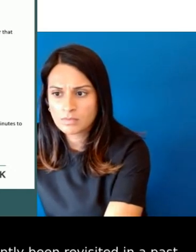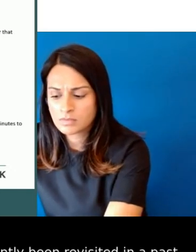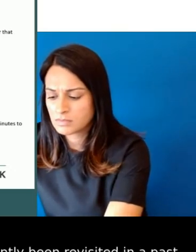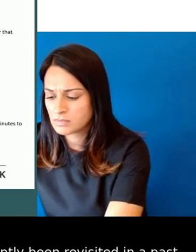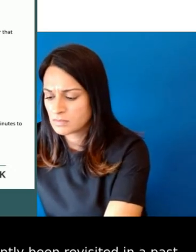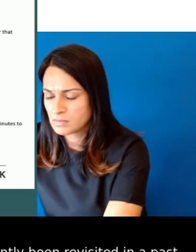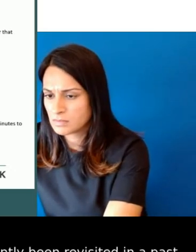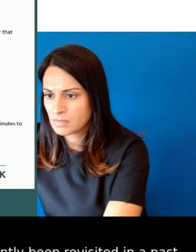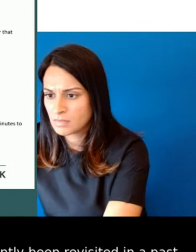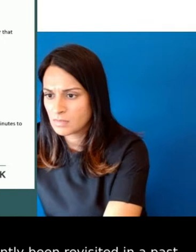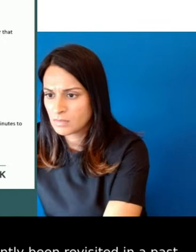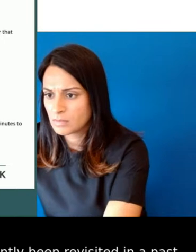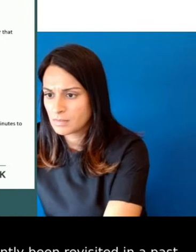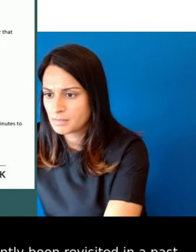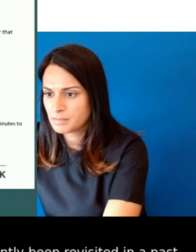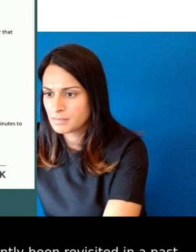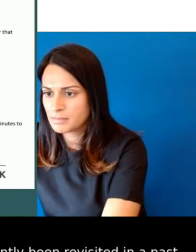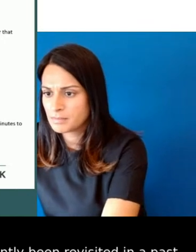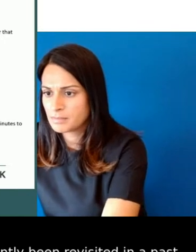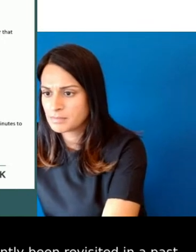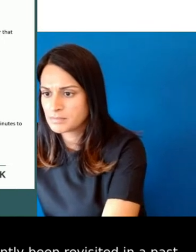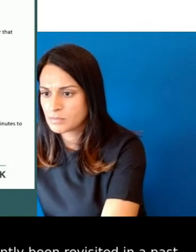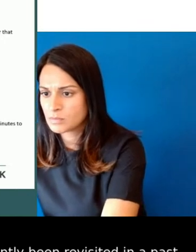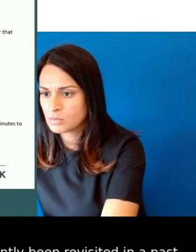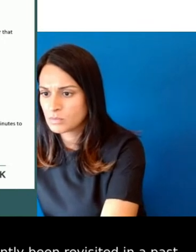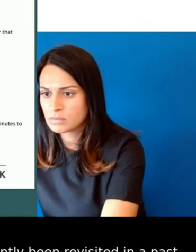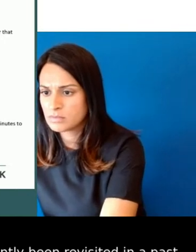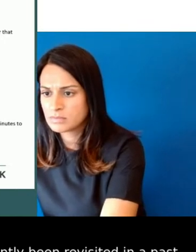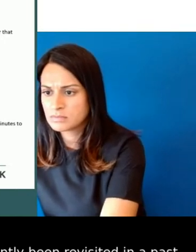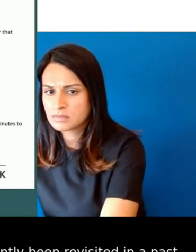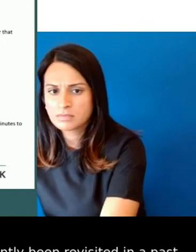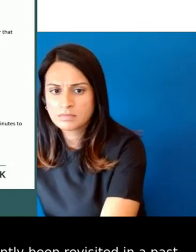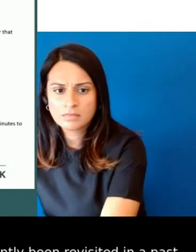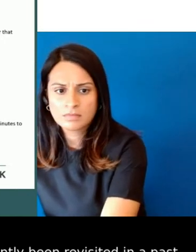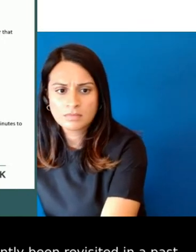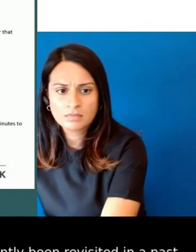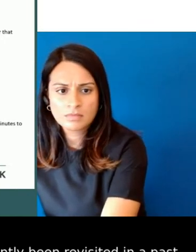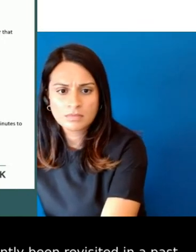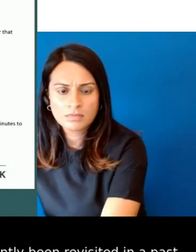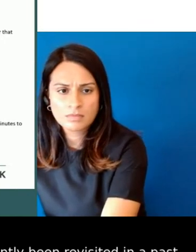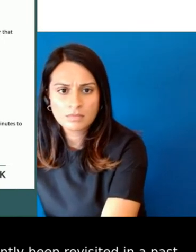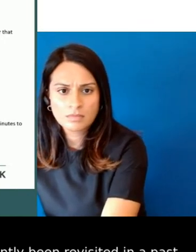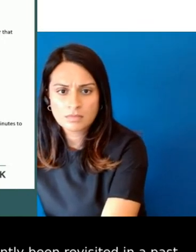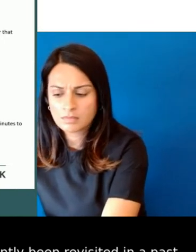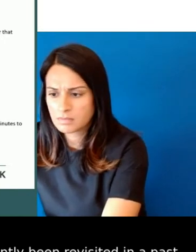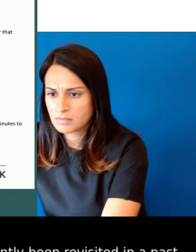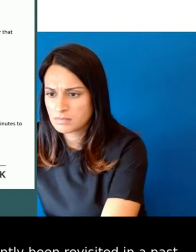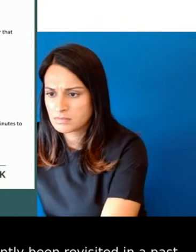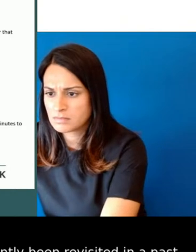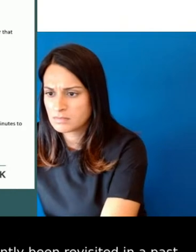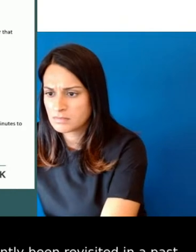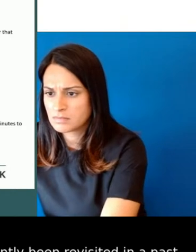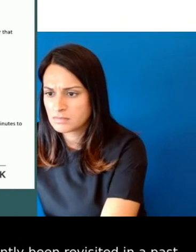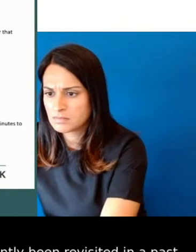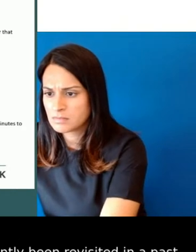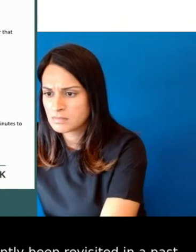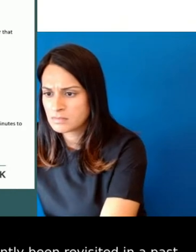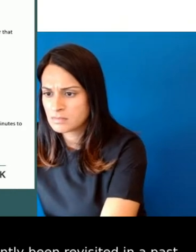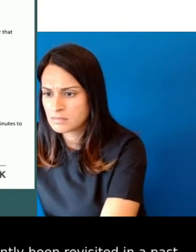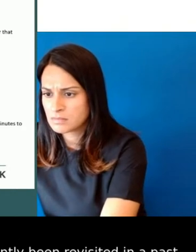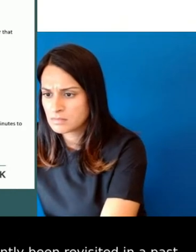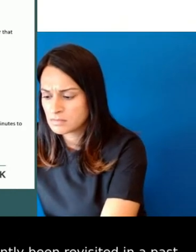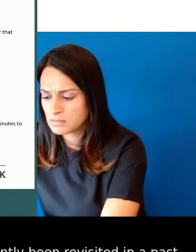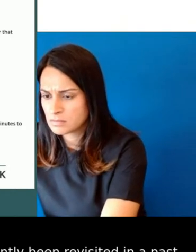included in this is um in food allergy he's thinking about gastrointestinal symptoms as well so some people that's